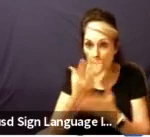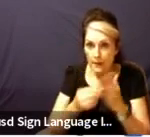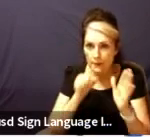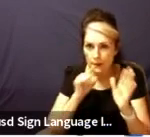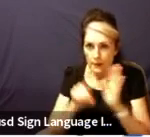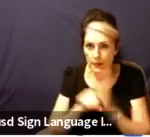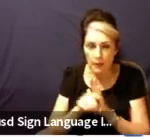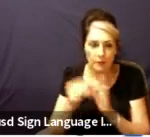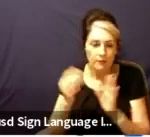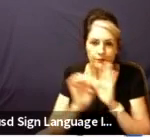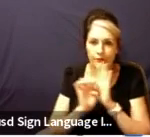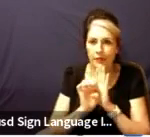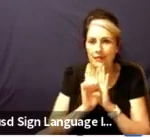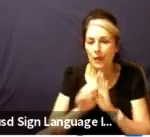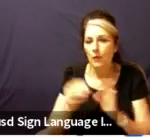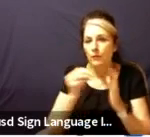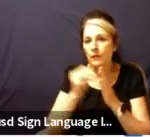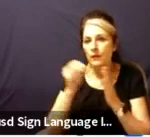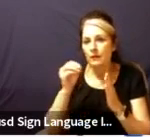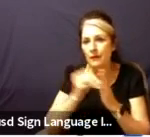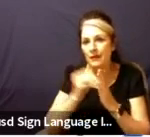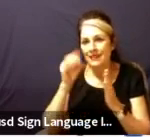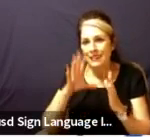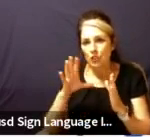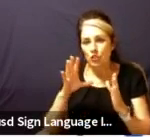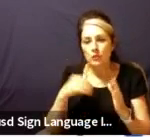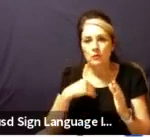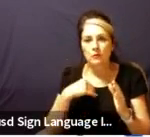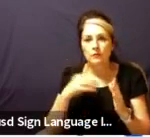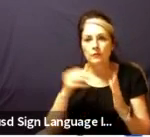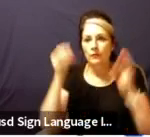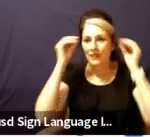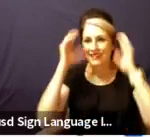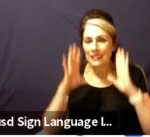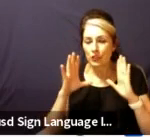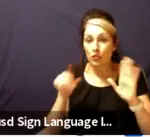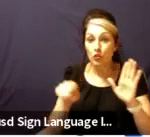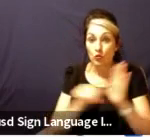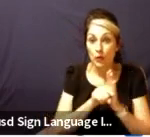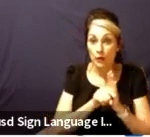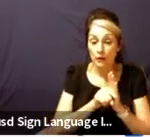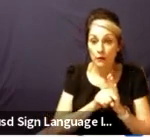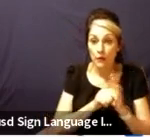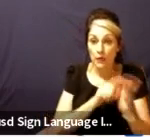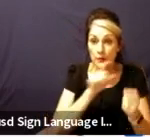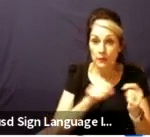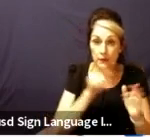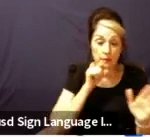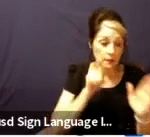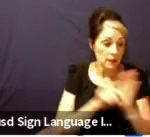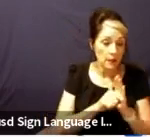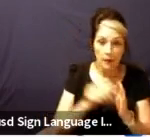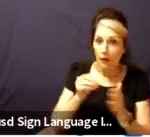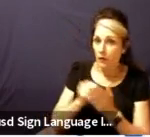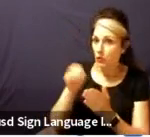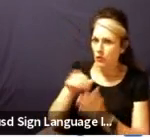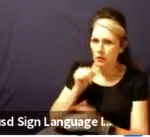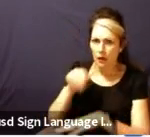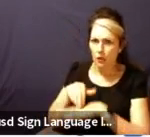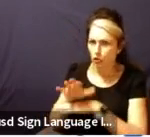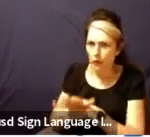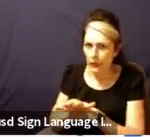assignment. So say for instance, the teacher actually went ahead and graded this particular assignment and the student did not turn that assignment